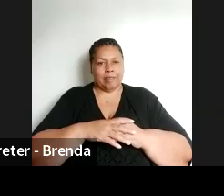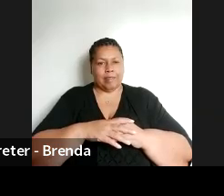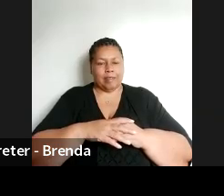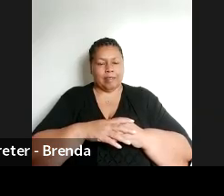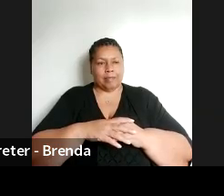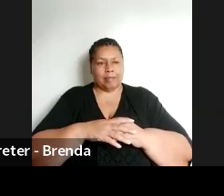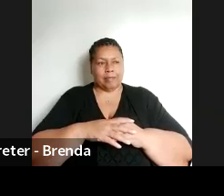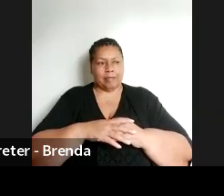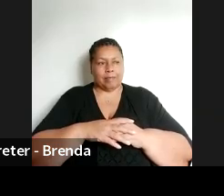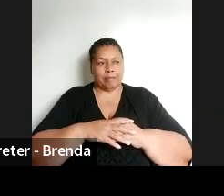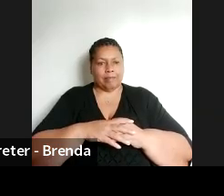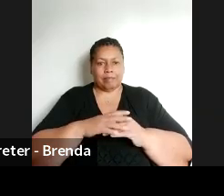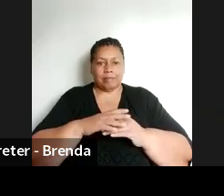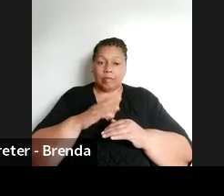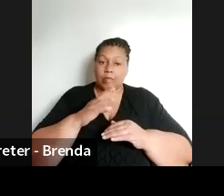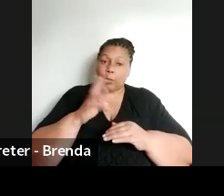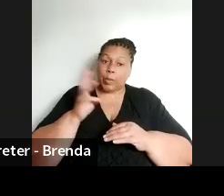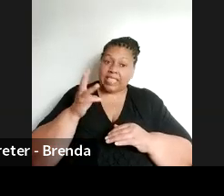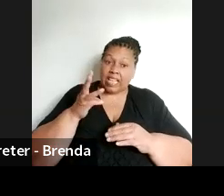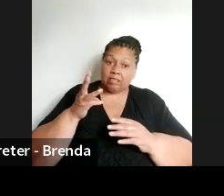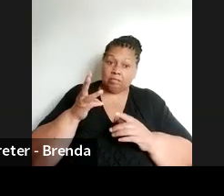And Wednesday, did you have anything to add?